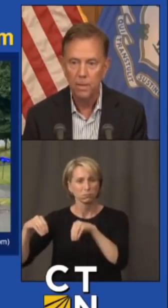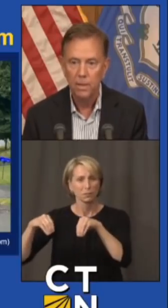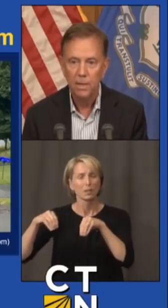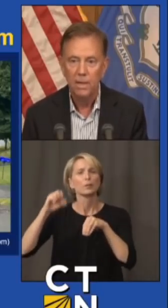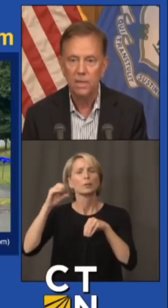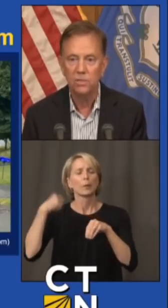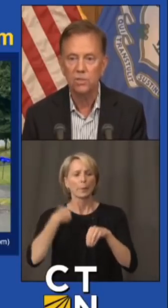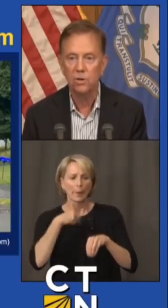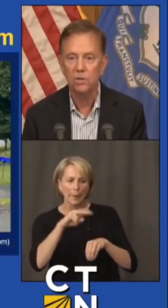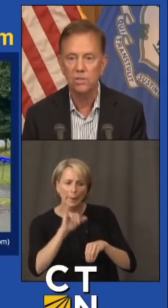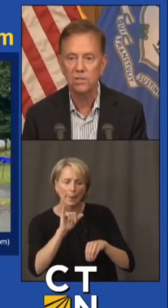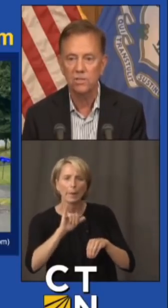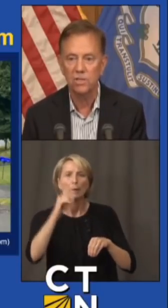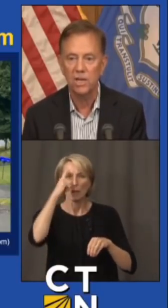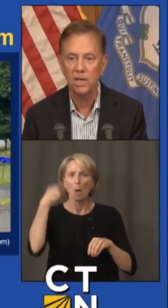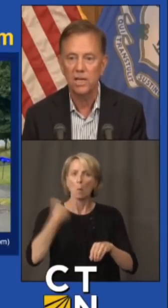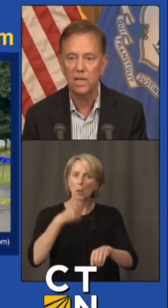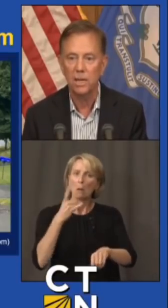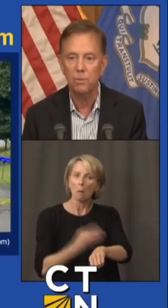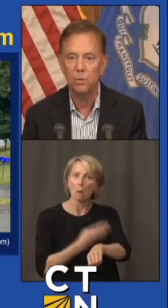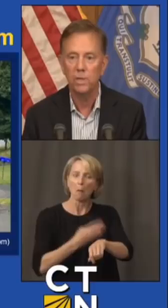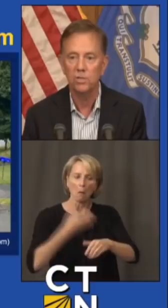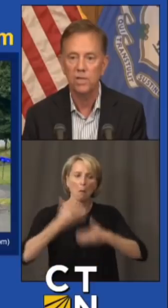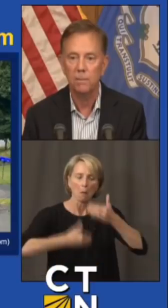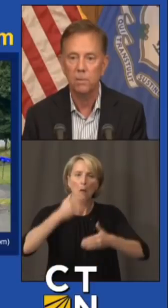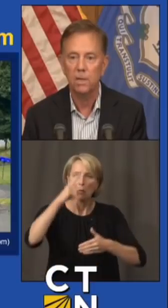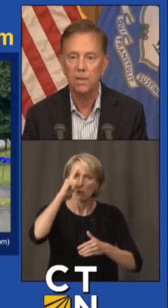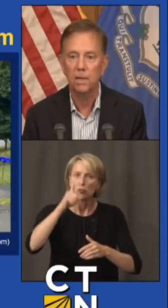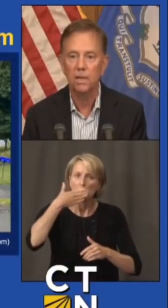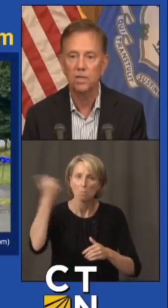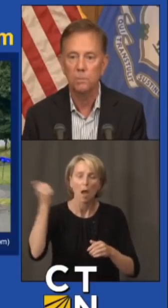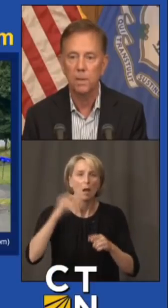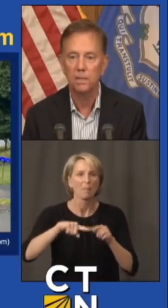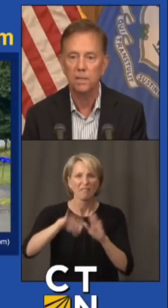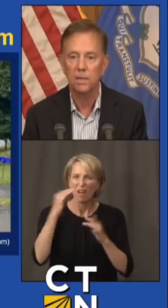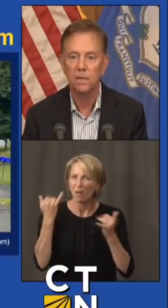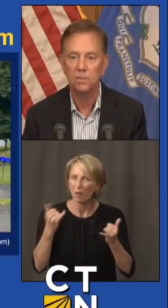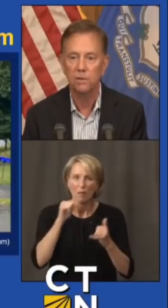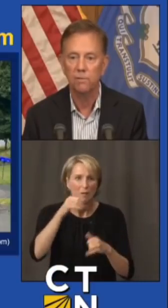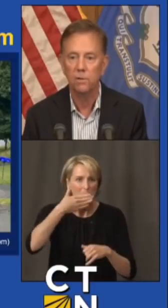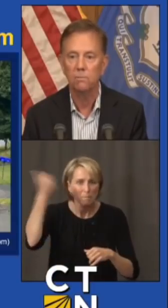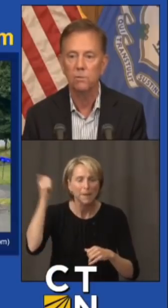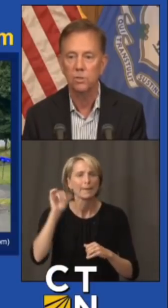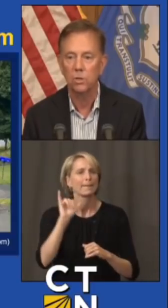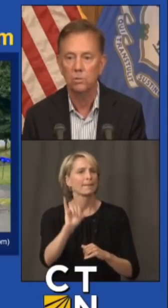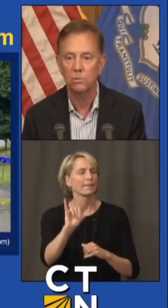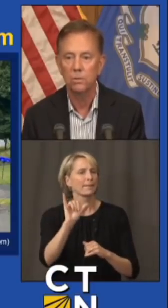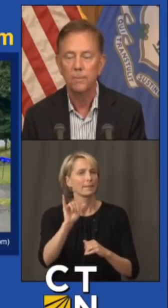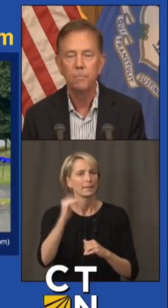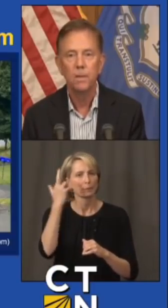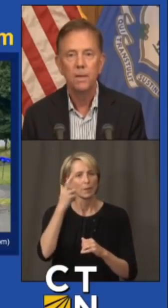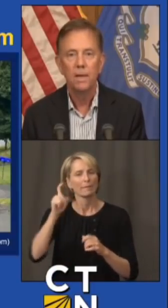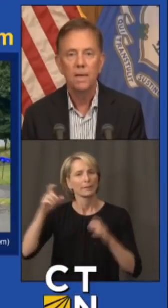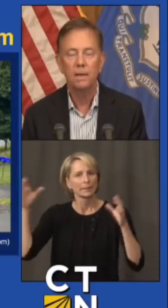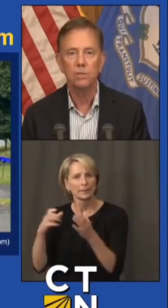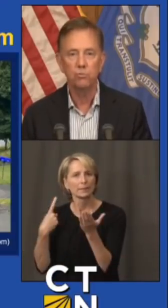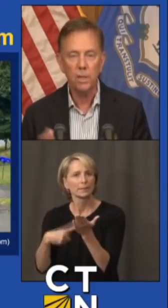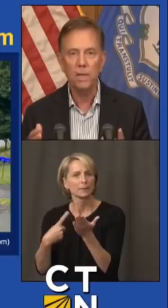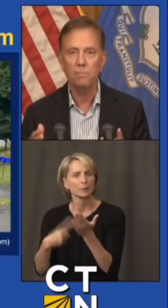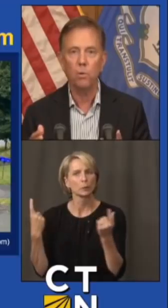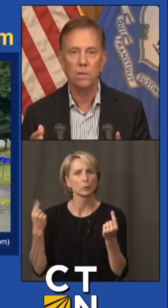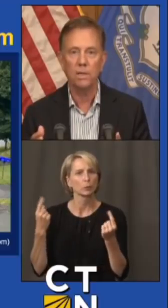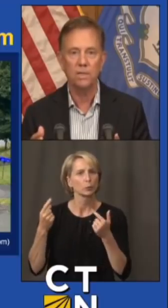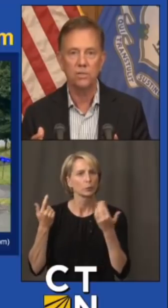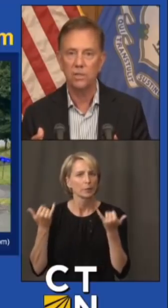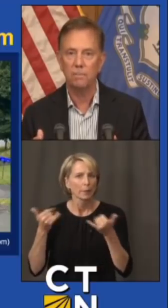around. And as the chart says, insanity, keep doing the same thing and expecting a different result. And what's